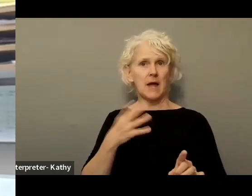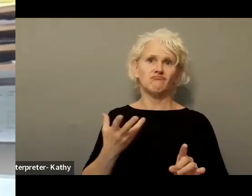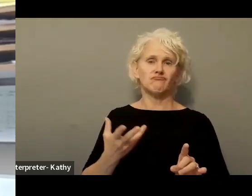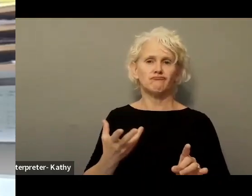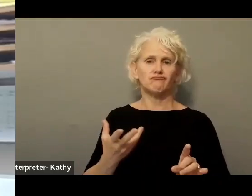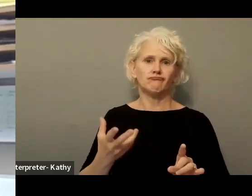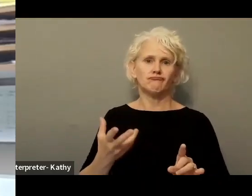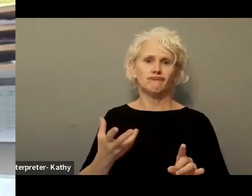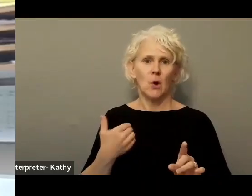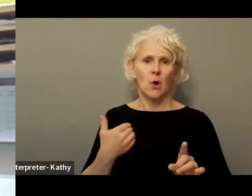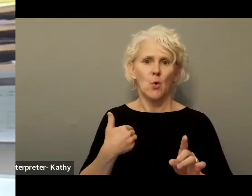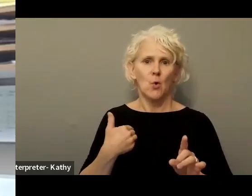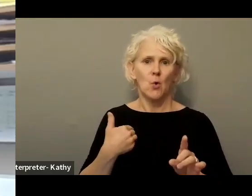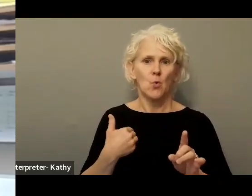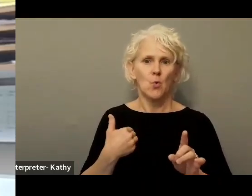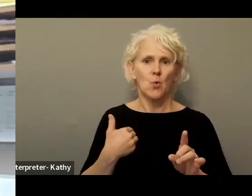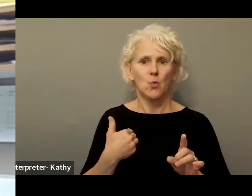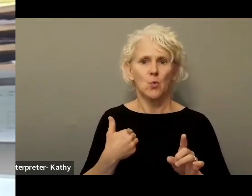we're finding